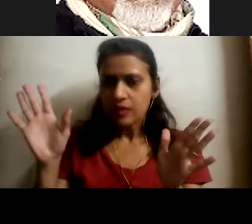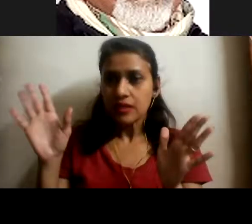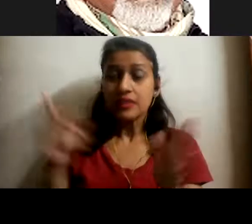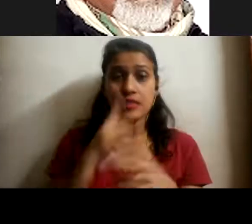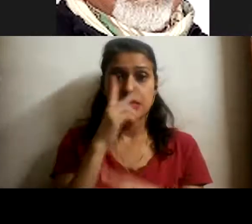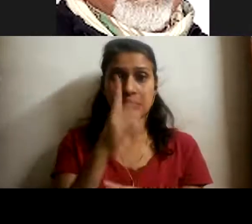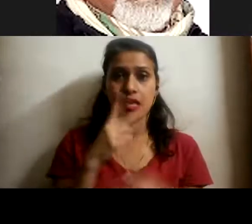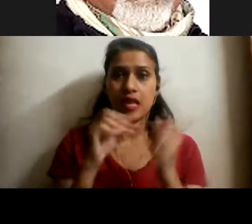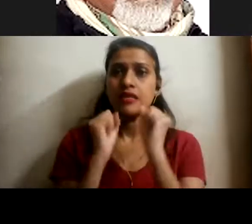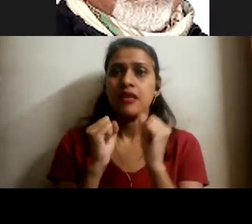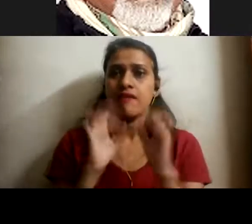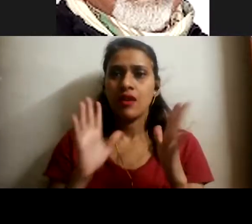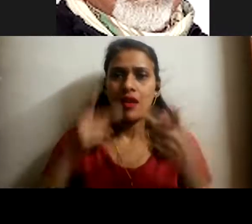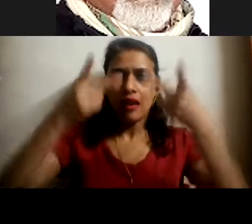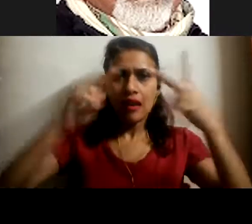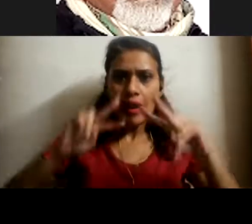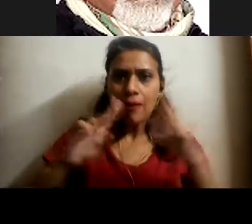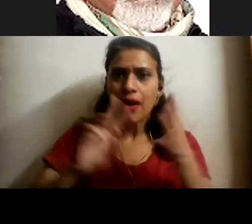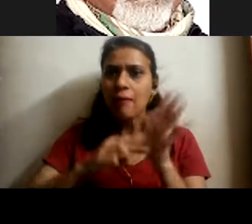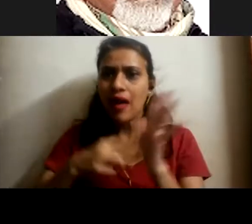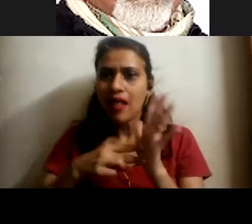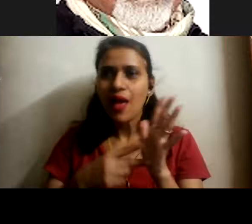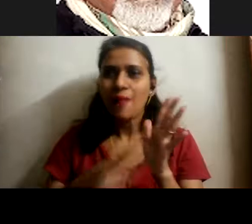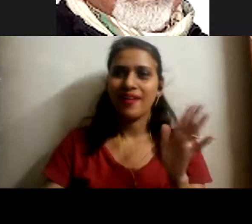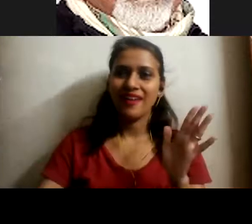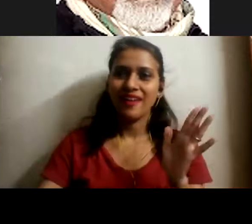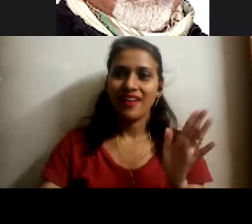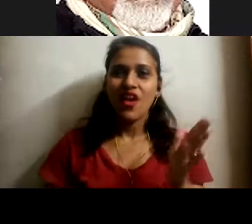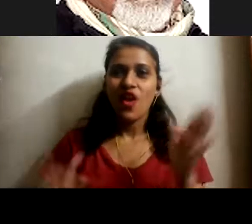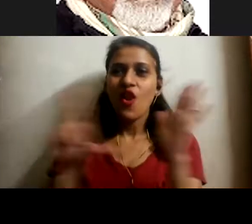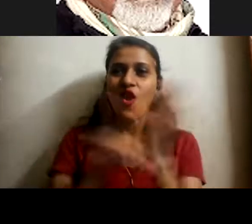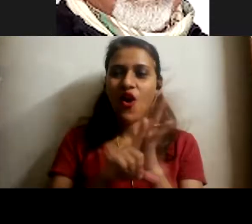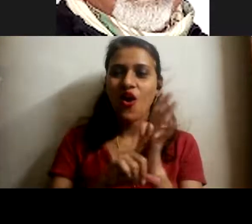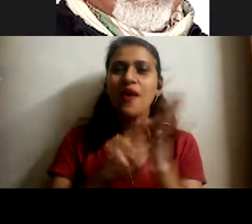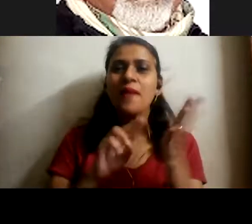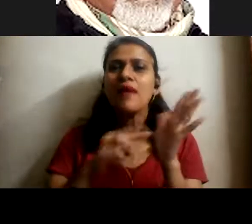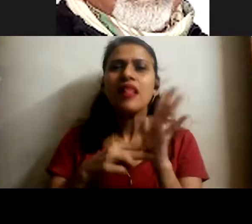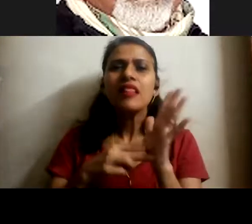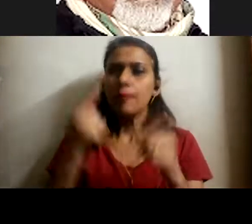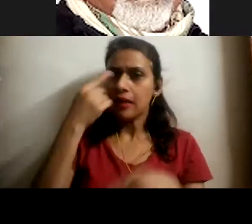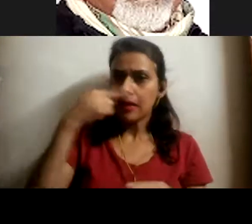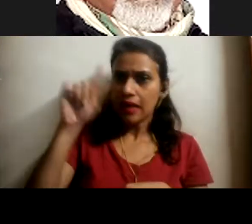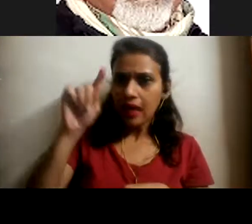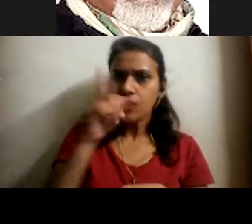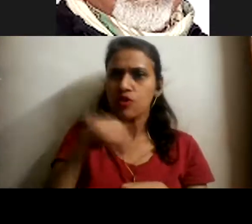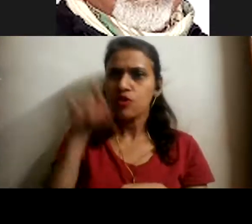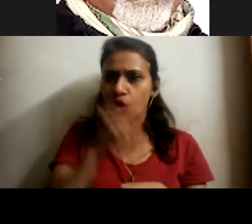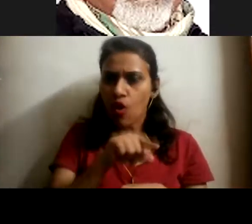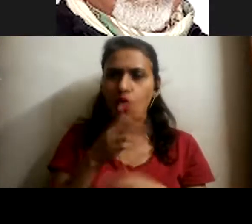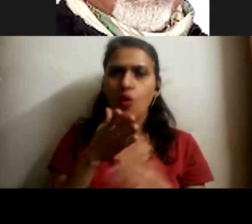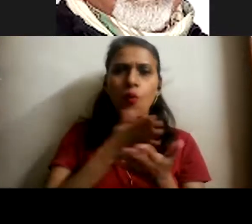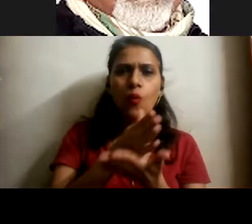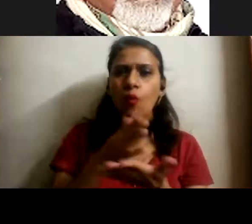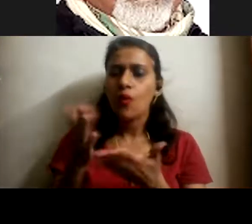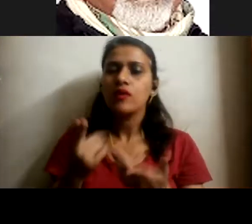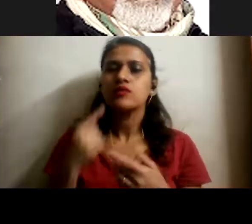difficult to interpret the law, to understand whether the law is correct or not, whether the law was interpreted rightly or not. In that case, what you can